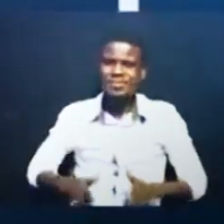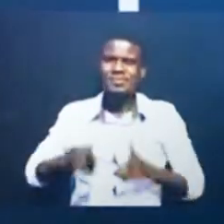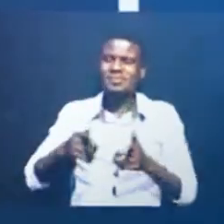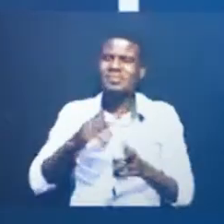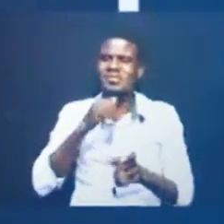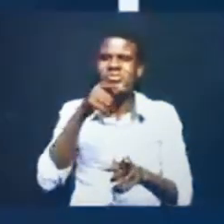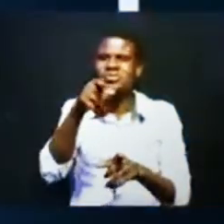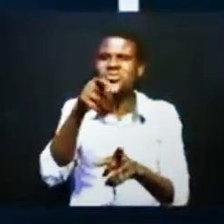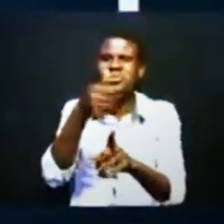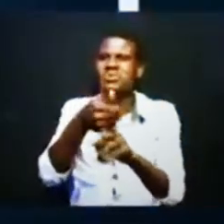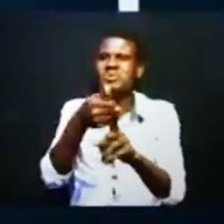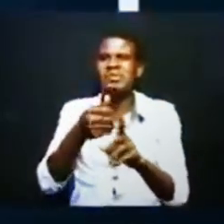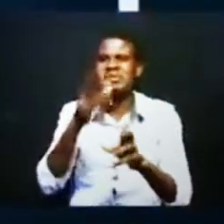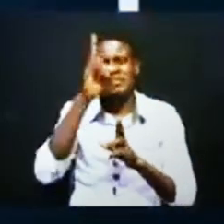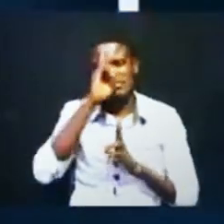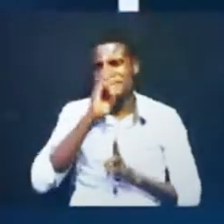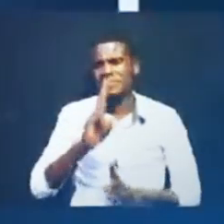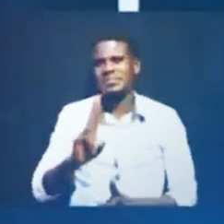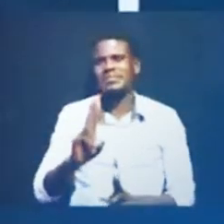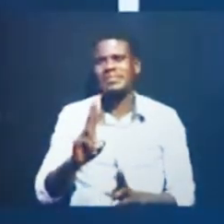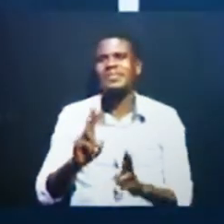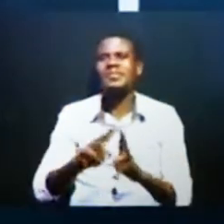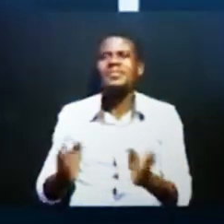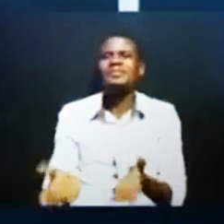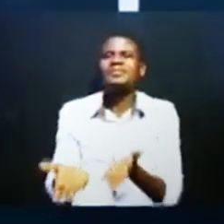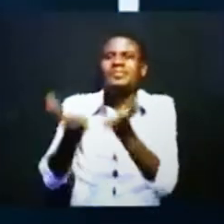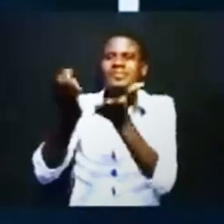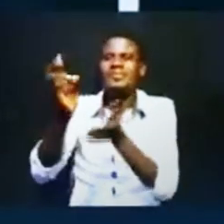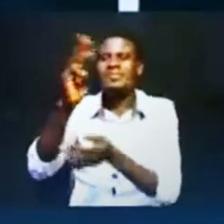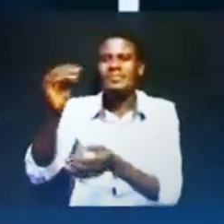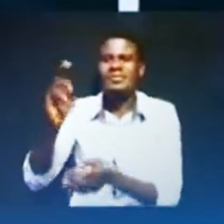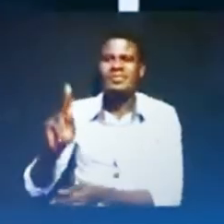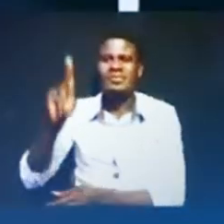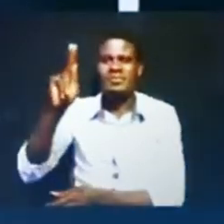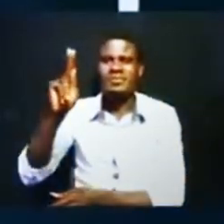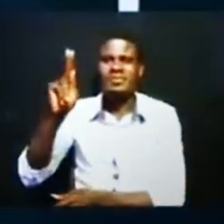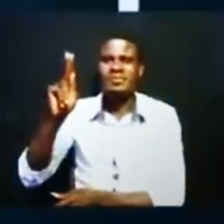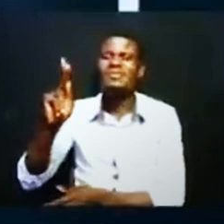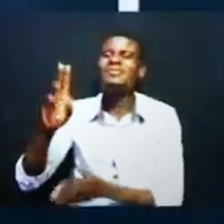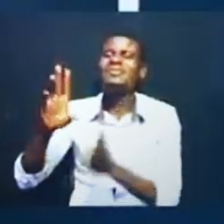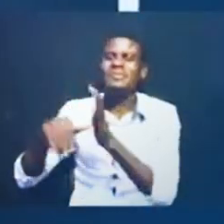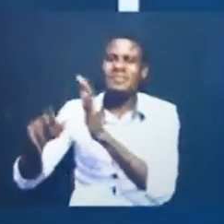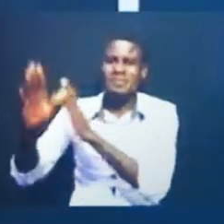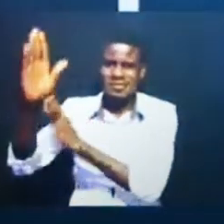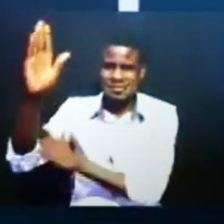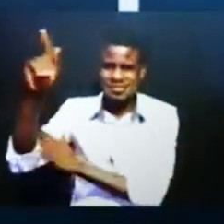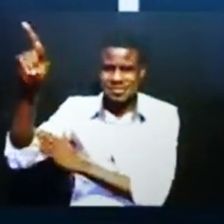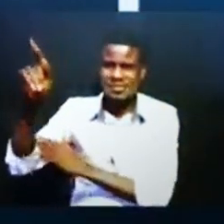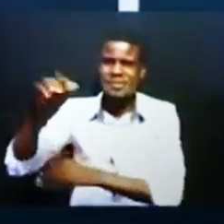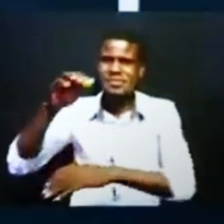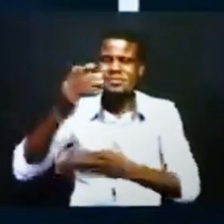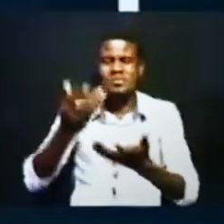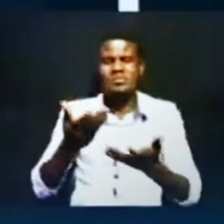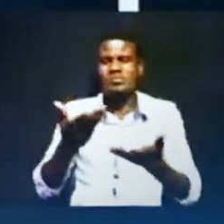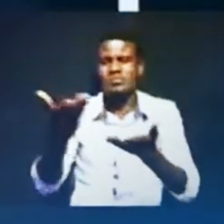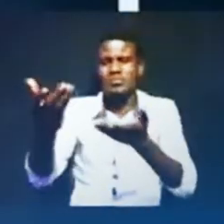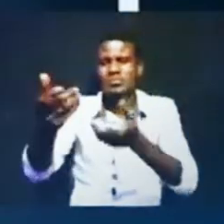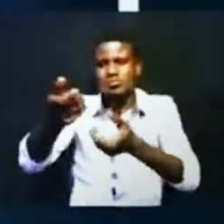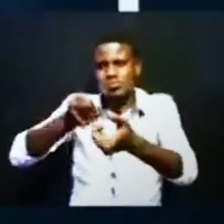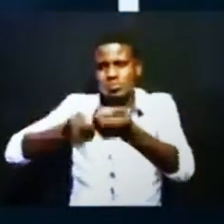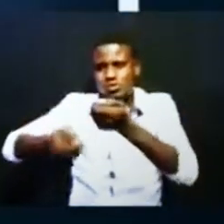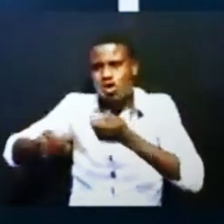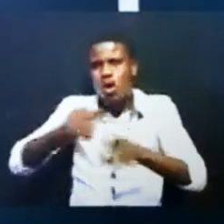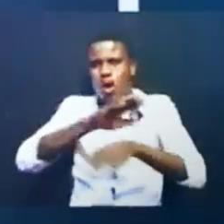not your honor. So lift him up, and he will draw people